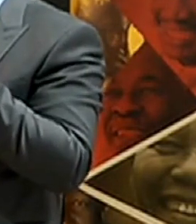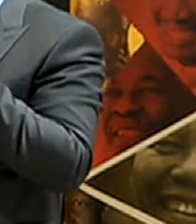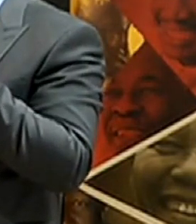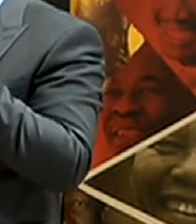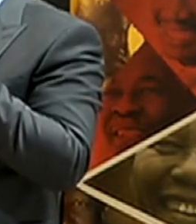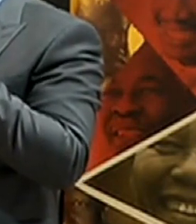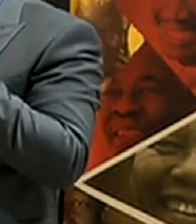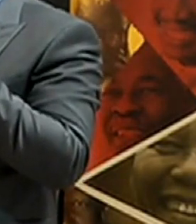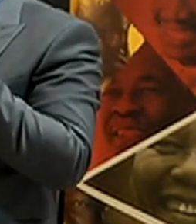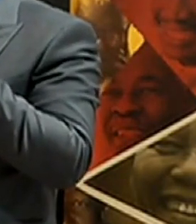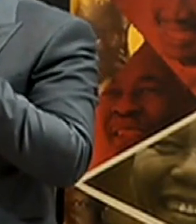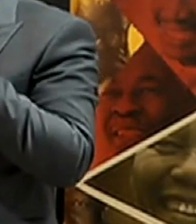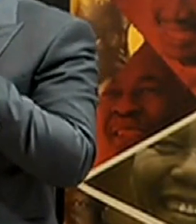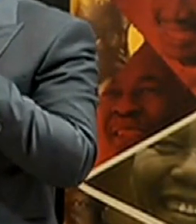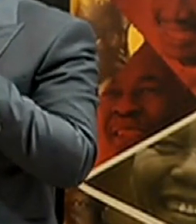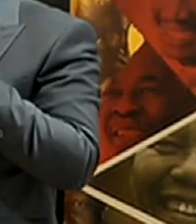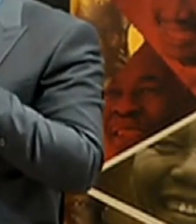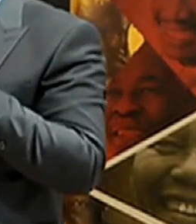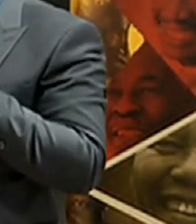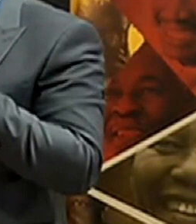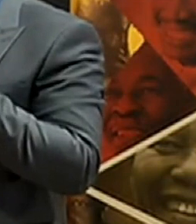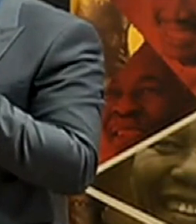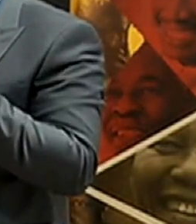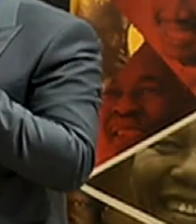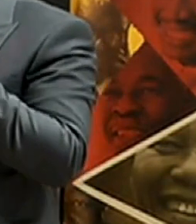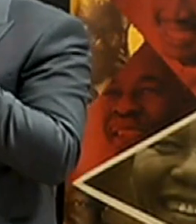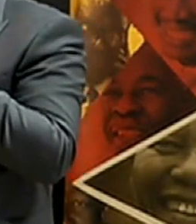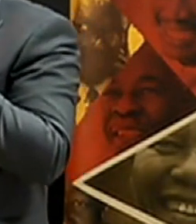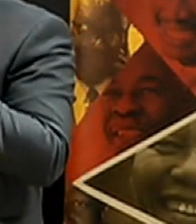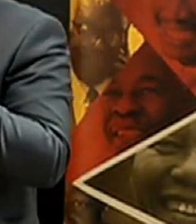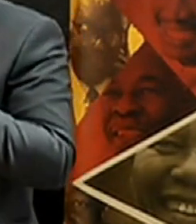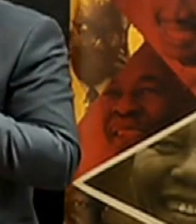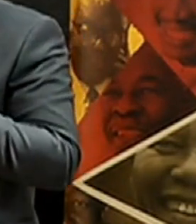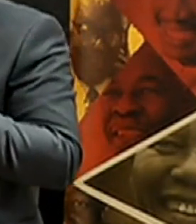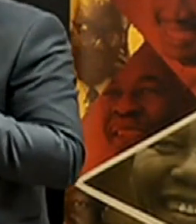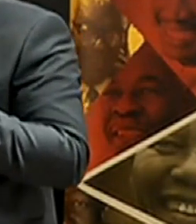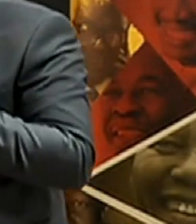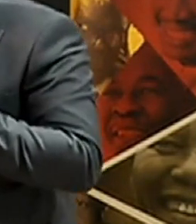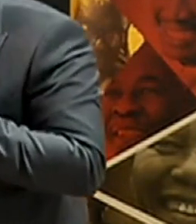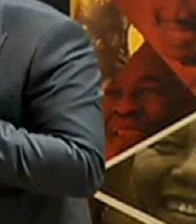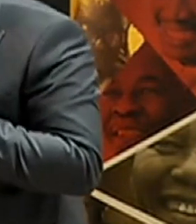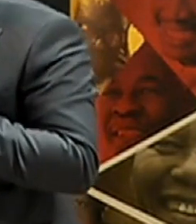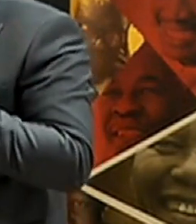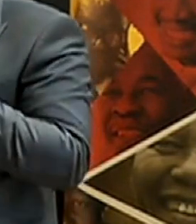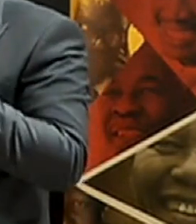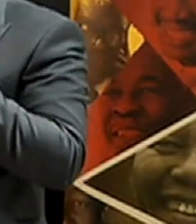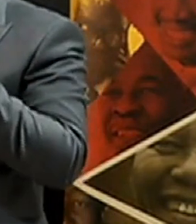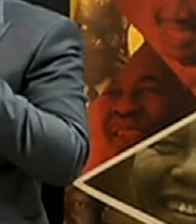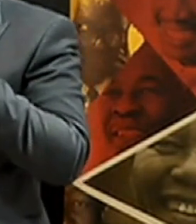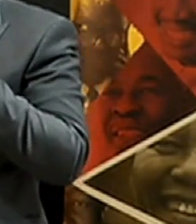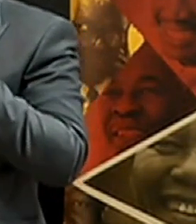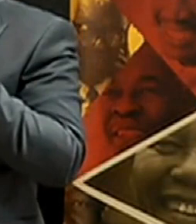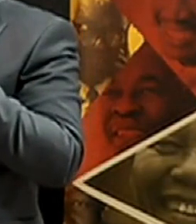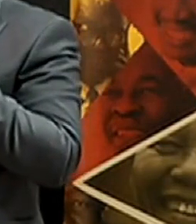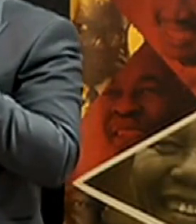monitoring teams. We meet with the labor on a weekly basis. That team is led by the MEC herself. So we are